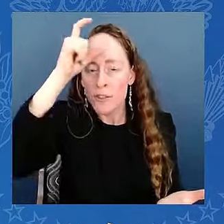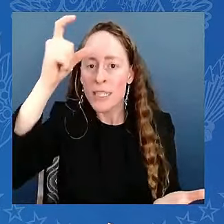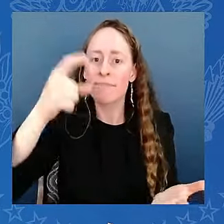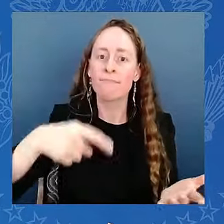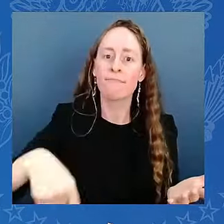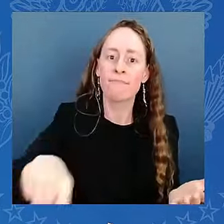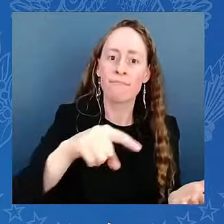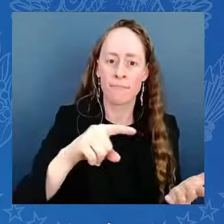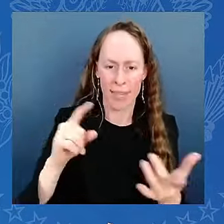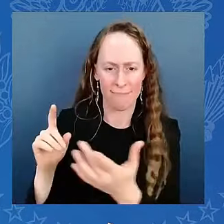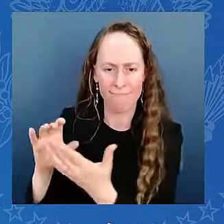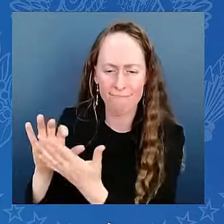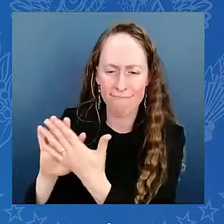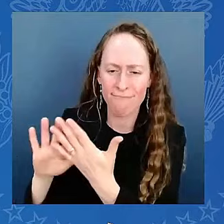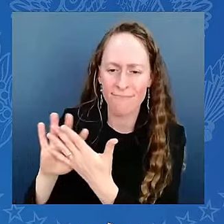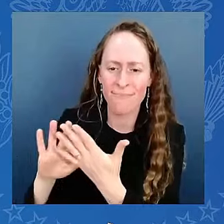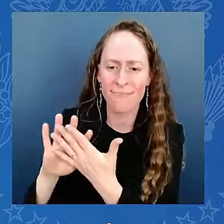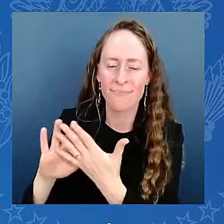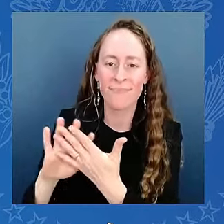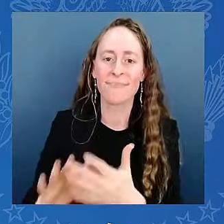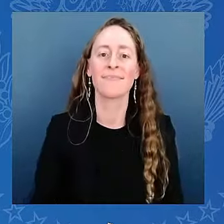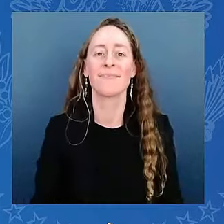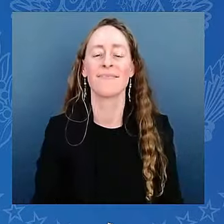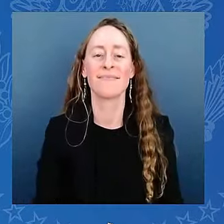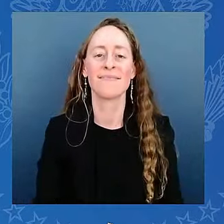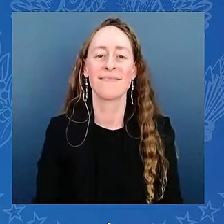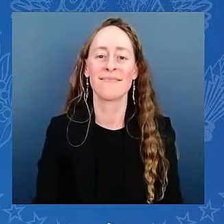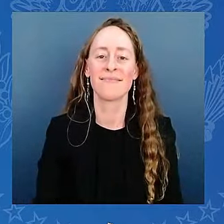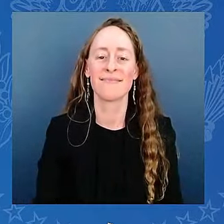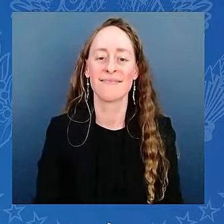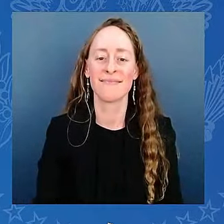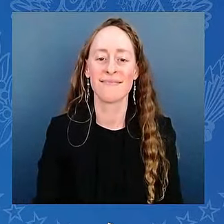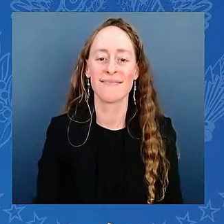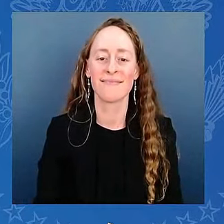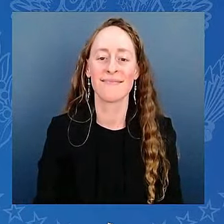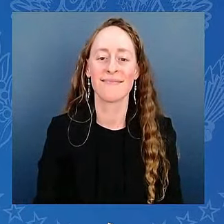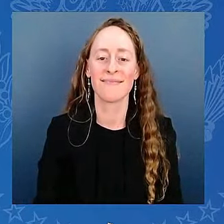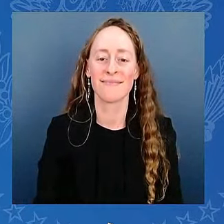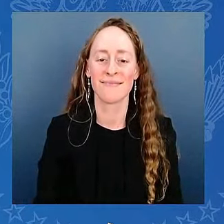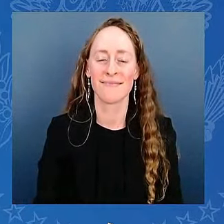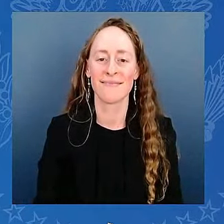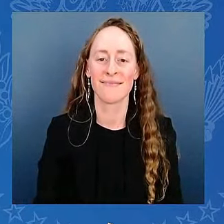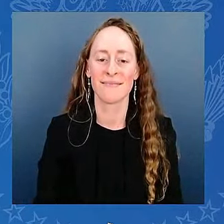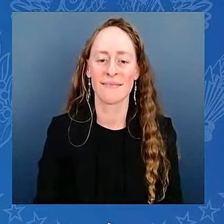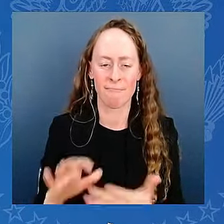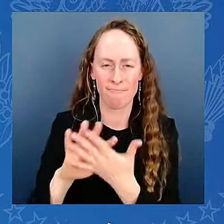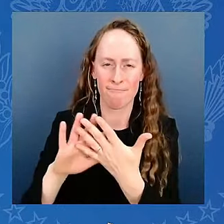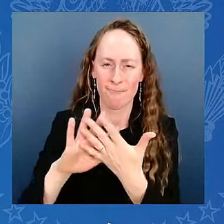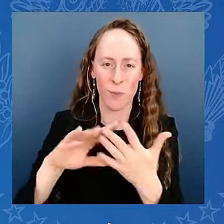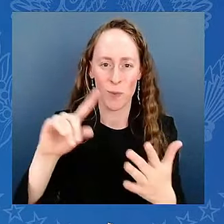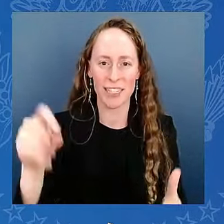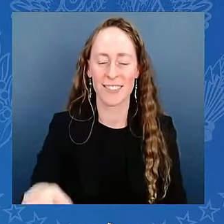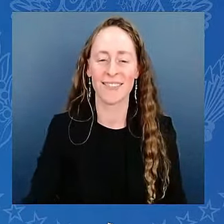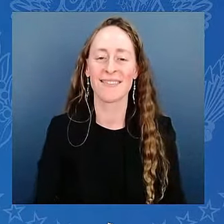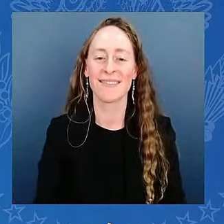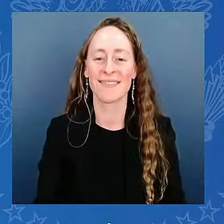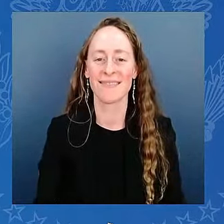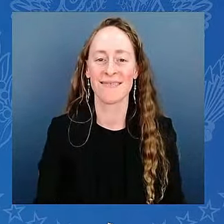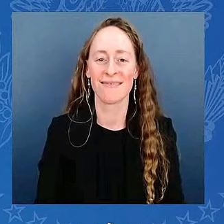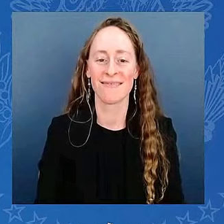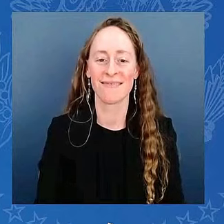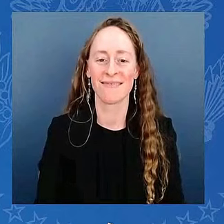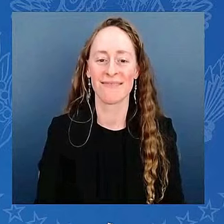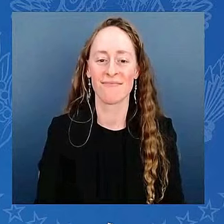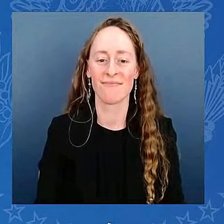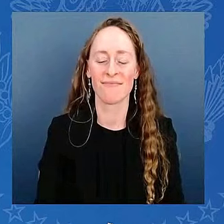Russia? Is there any avenue for that after this prisoner exchange deal? As my sister might say, your lips to God's ears,